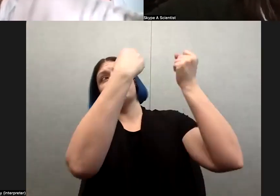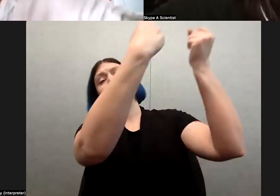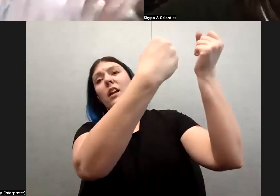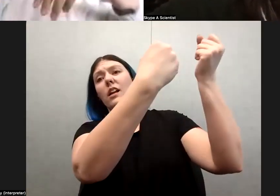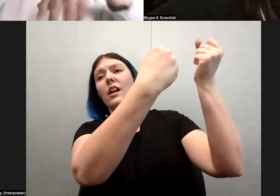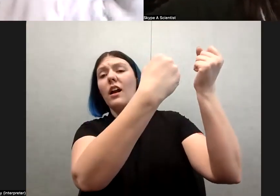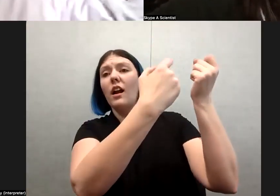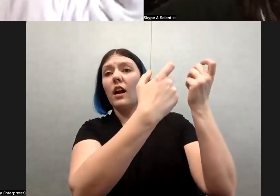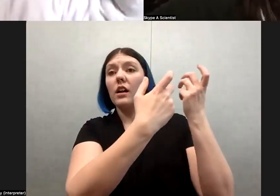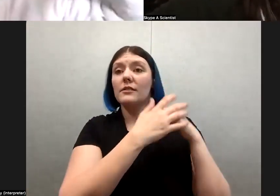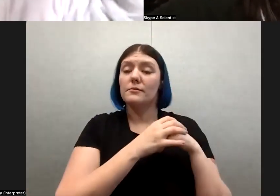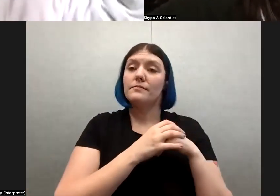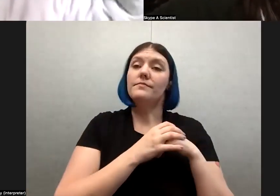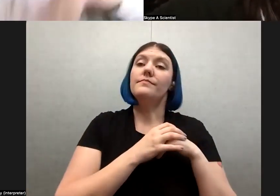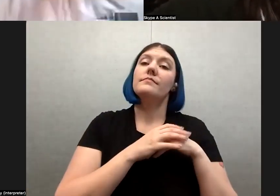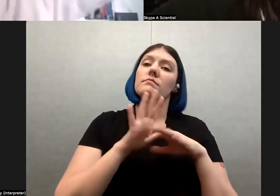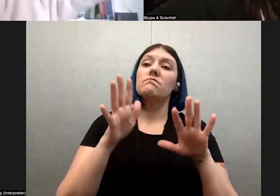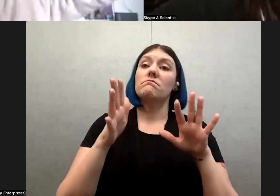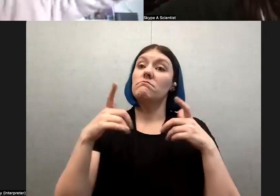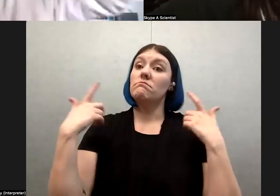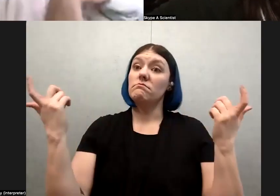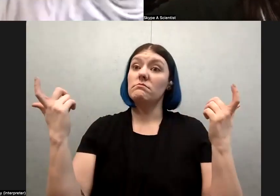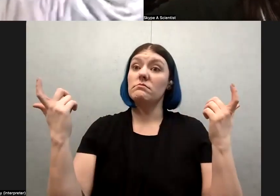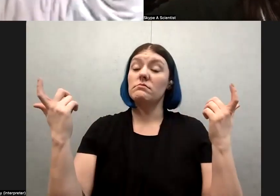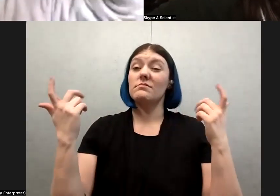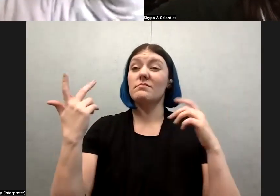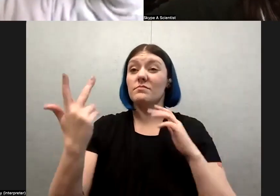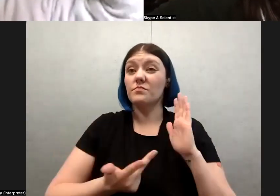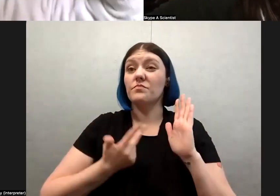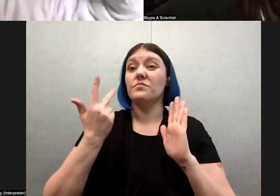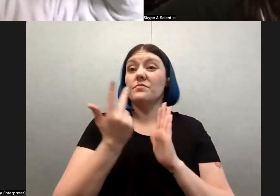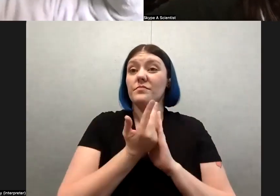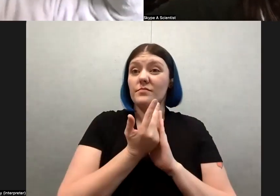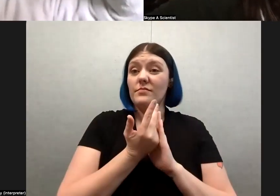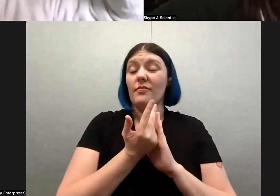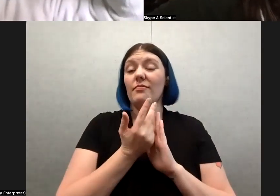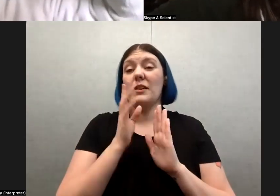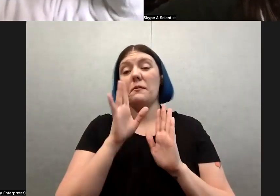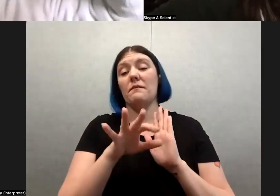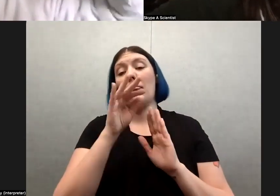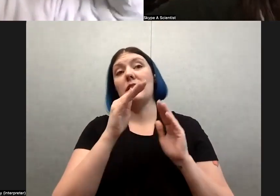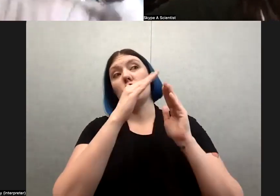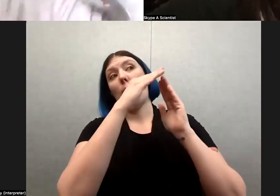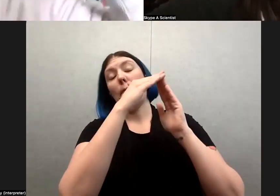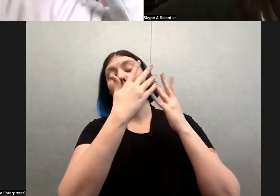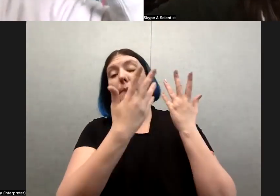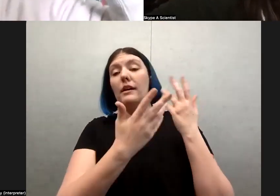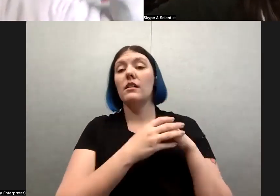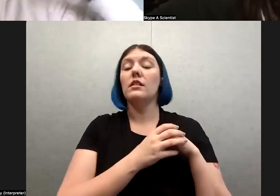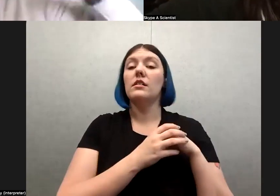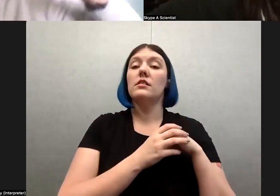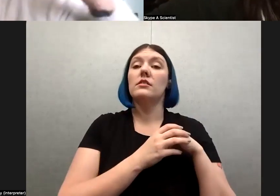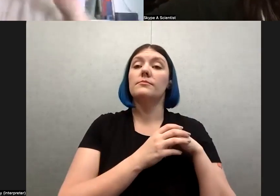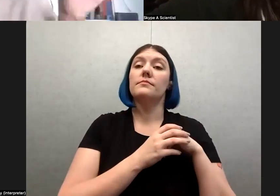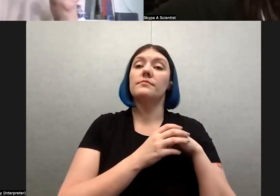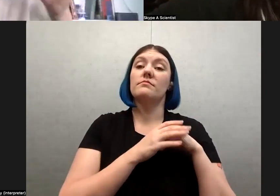driving amounts. So it's pretty big, right? You drive 3 hours and you'll get to the northernmost area of the Everglades. And